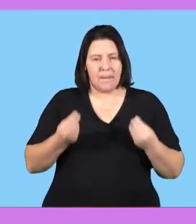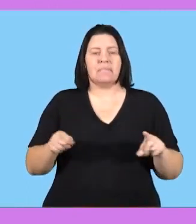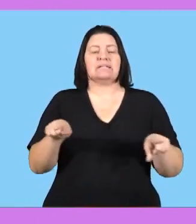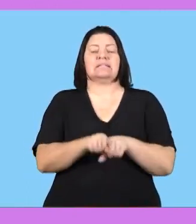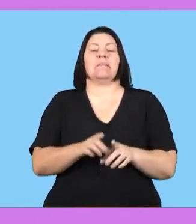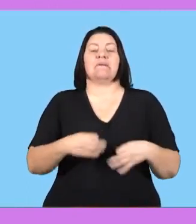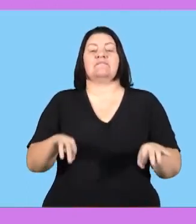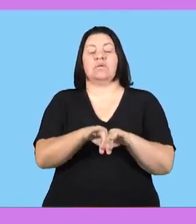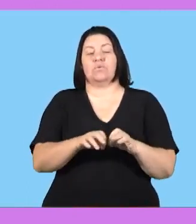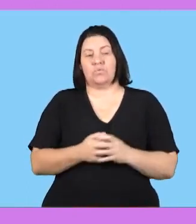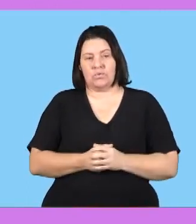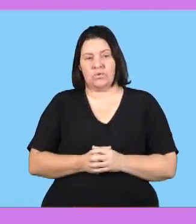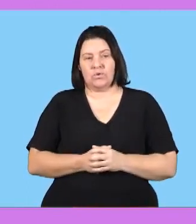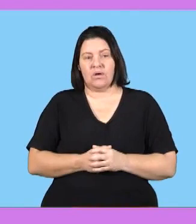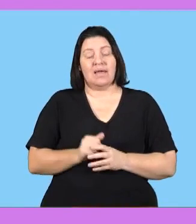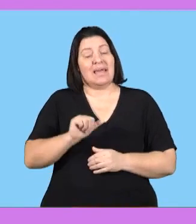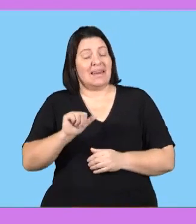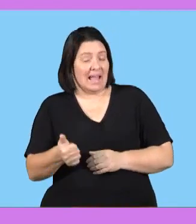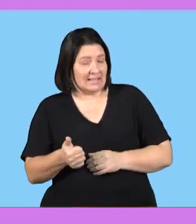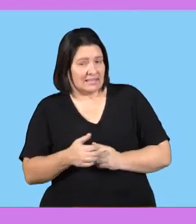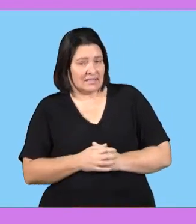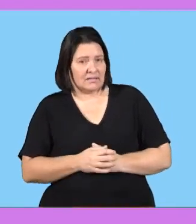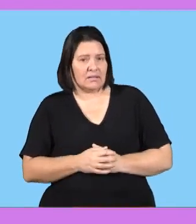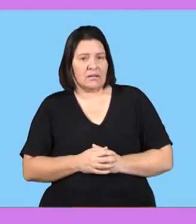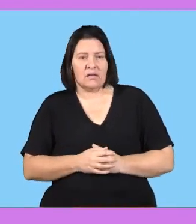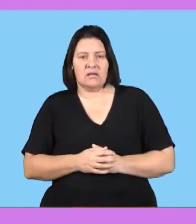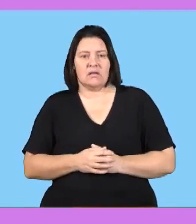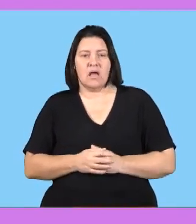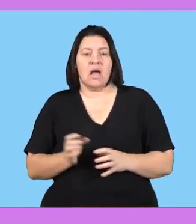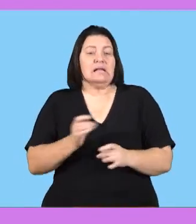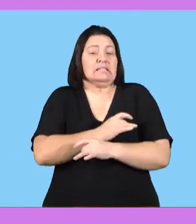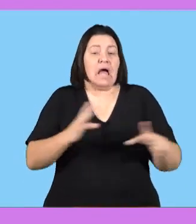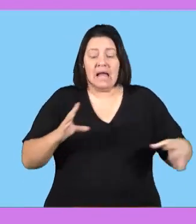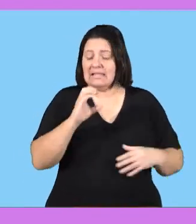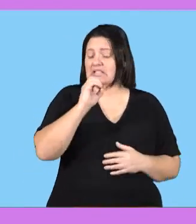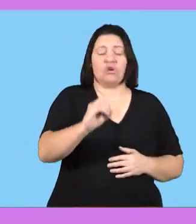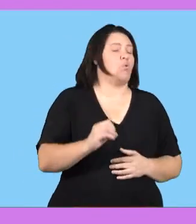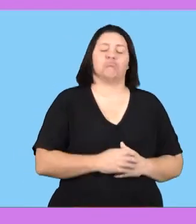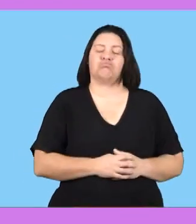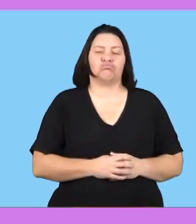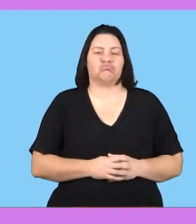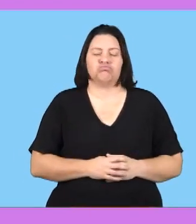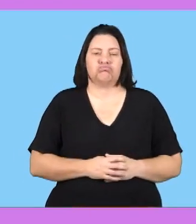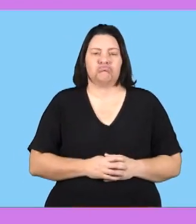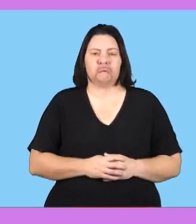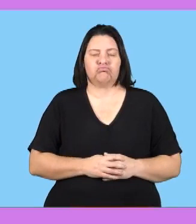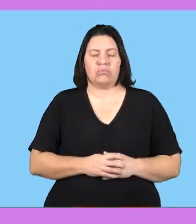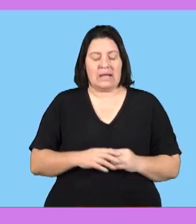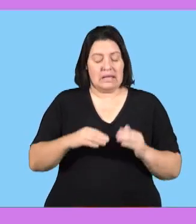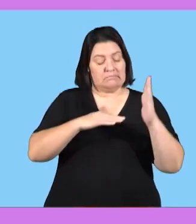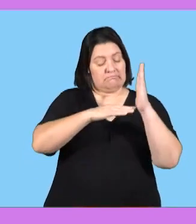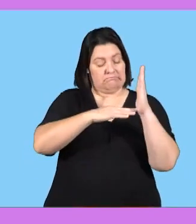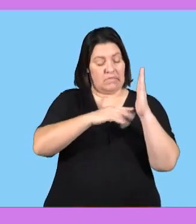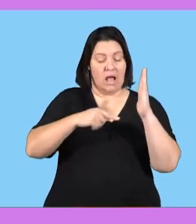value. And the next one is that it does not start at the origin. It does not start at the point